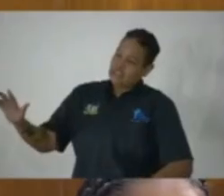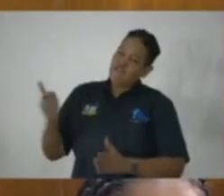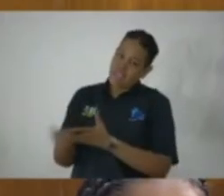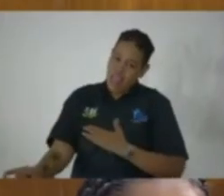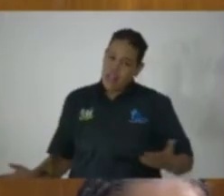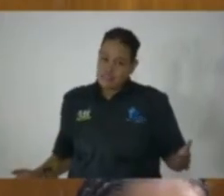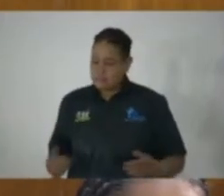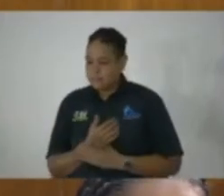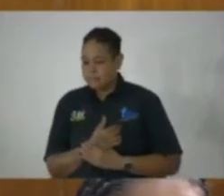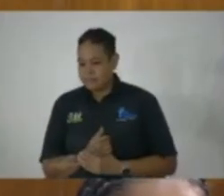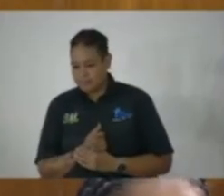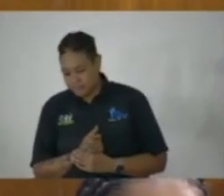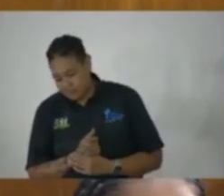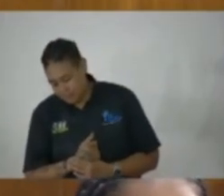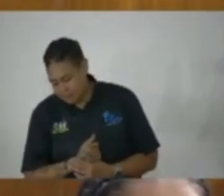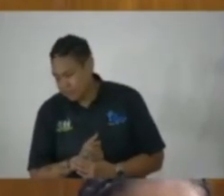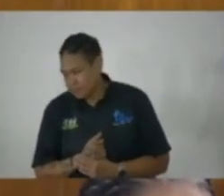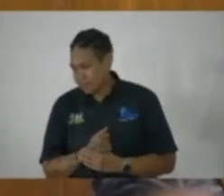Ready again.